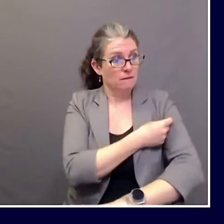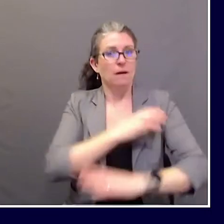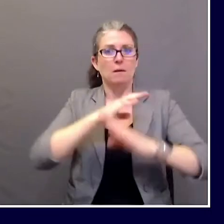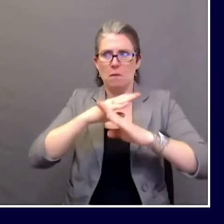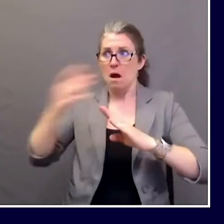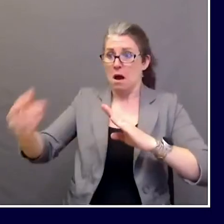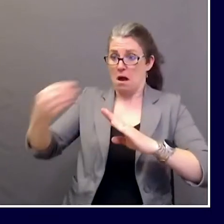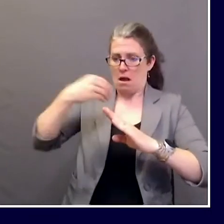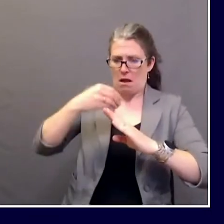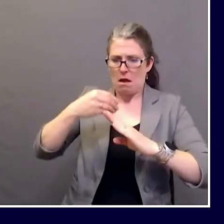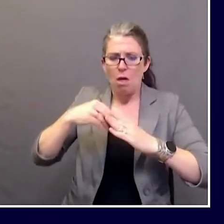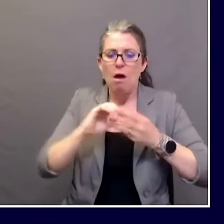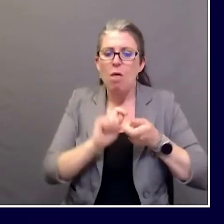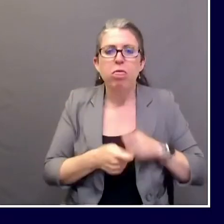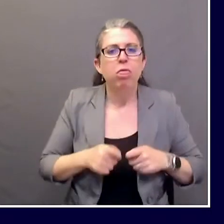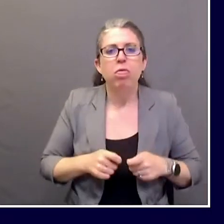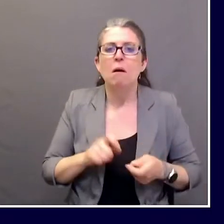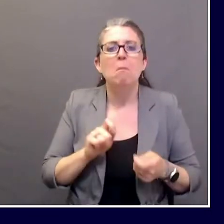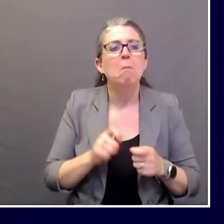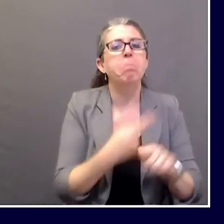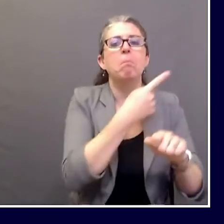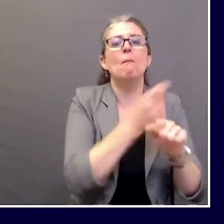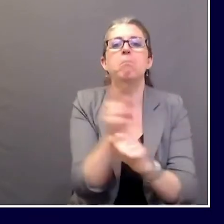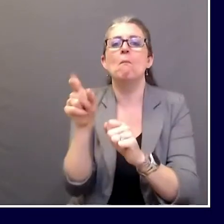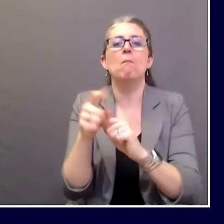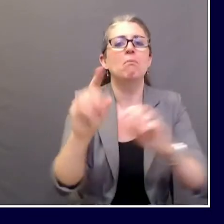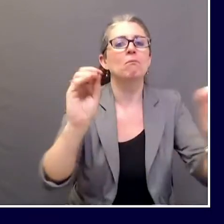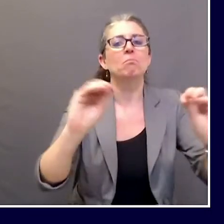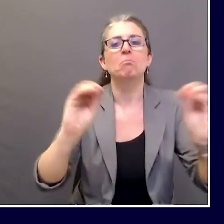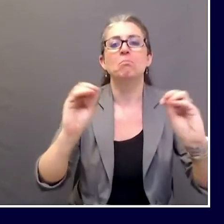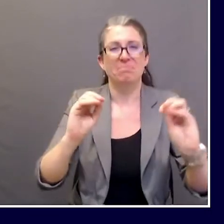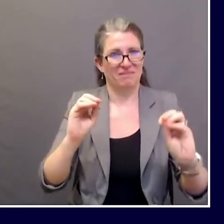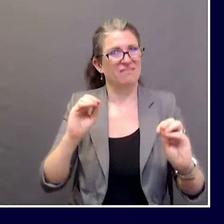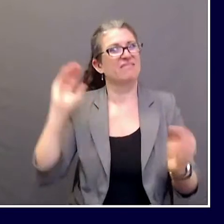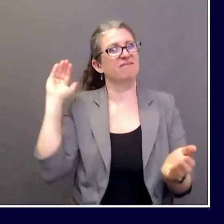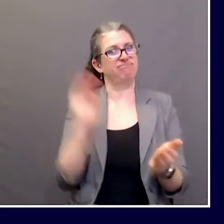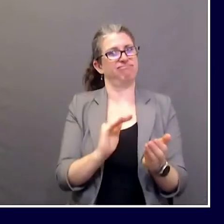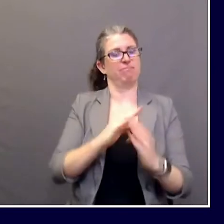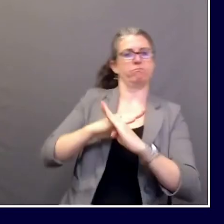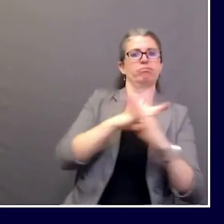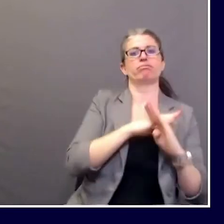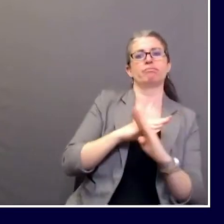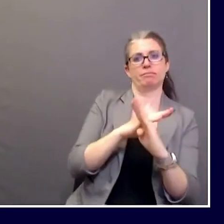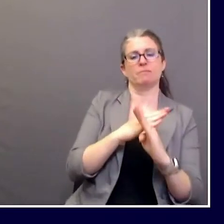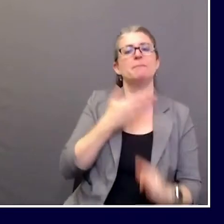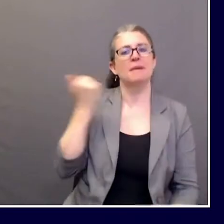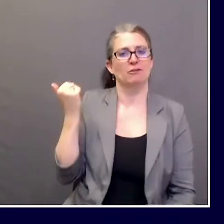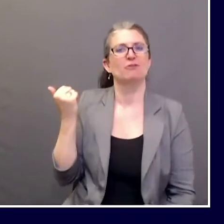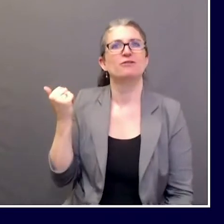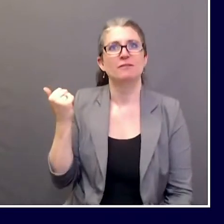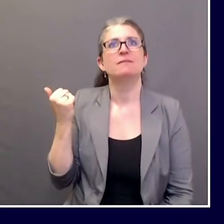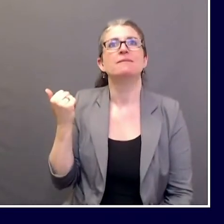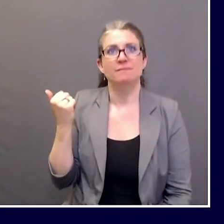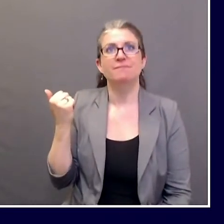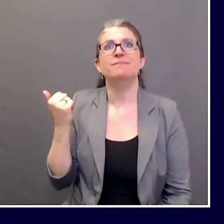us once and for all. We'll persevere. We'll continue to pivot and adapt, just as we have